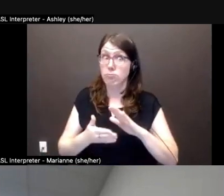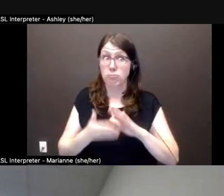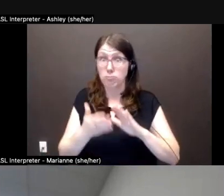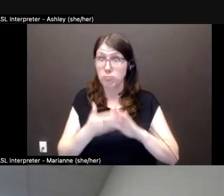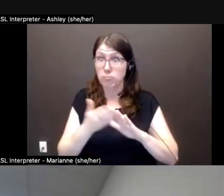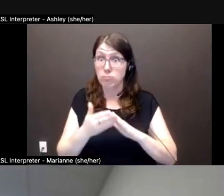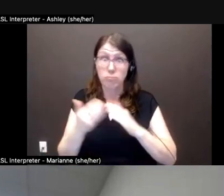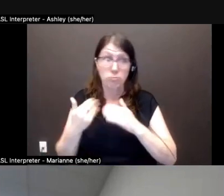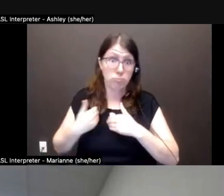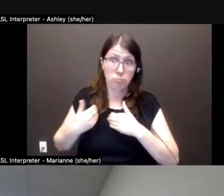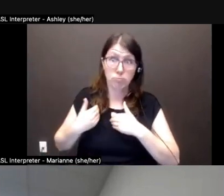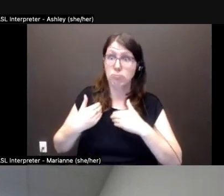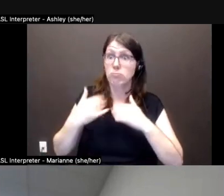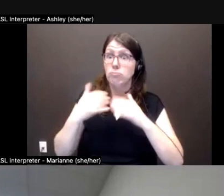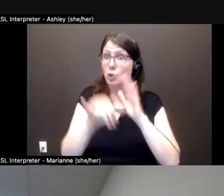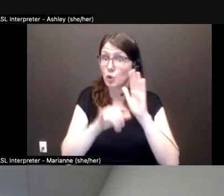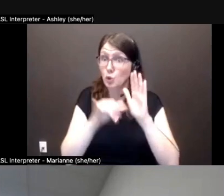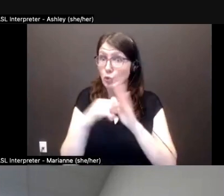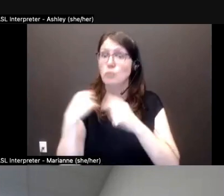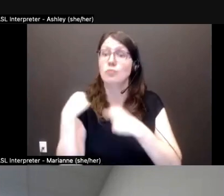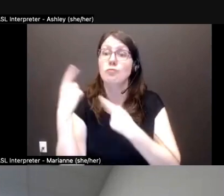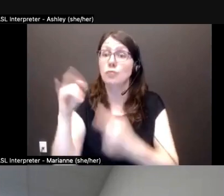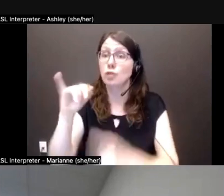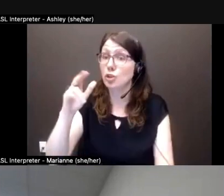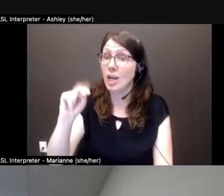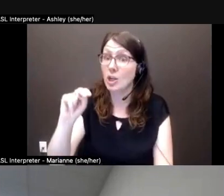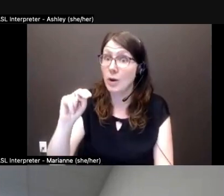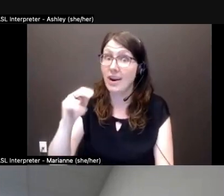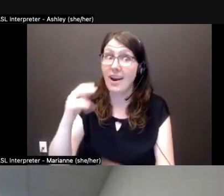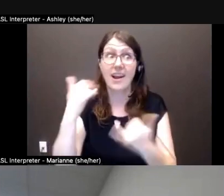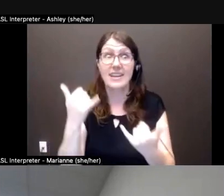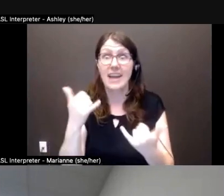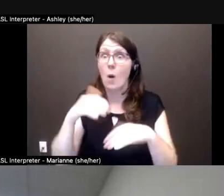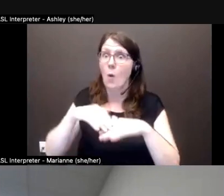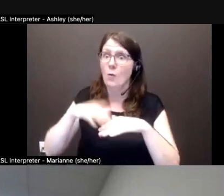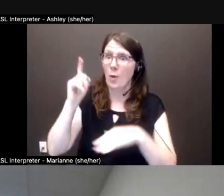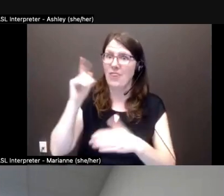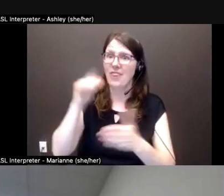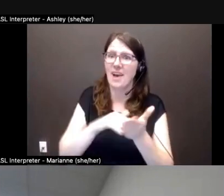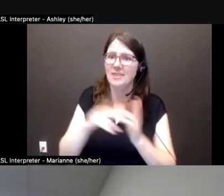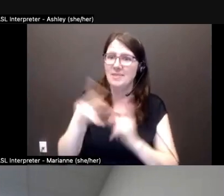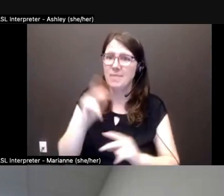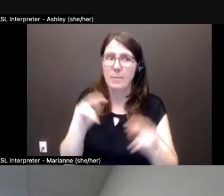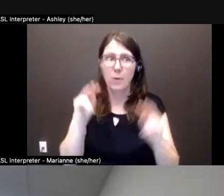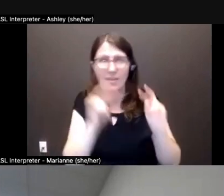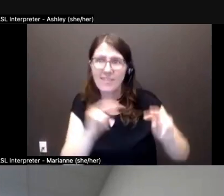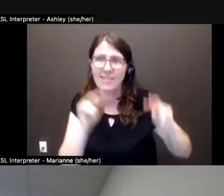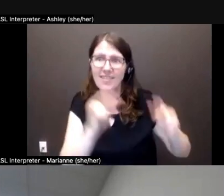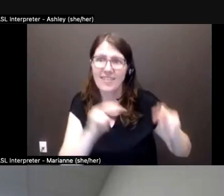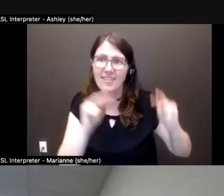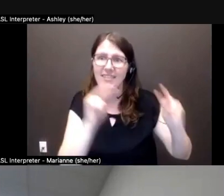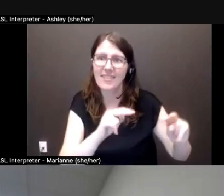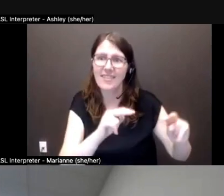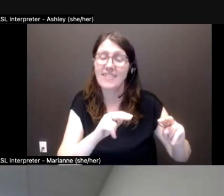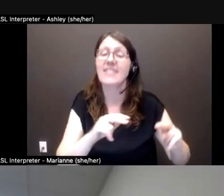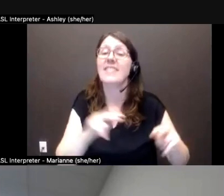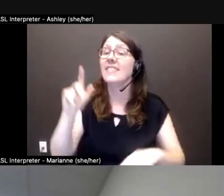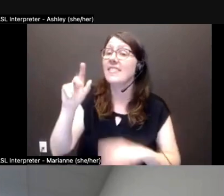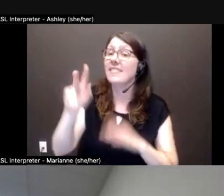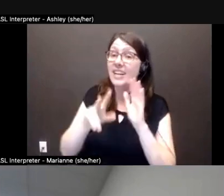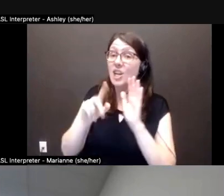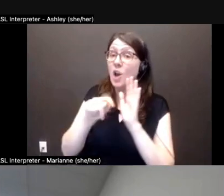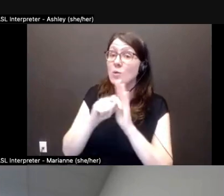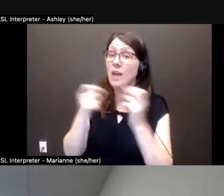now 1,000+ views and 20 videos posted. We have 50